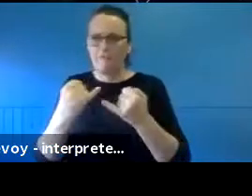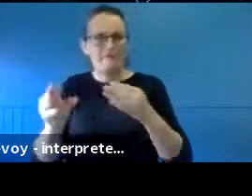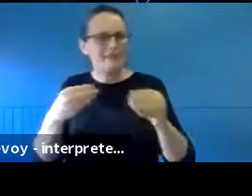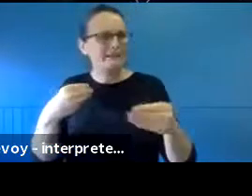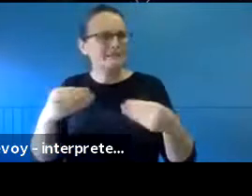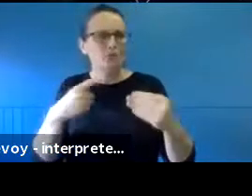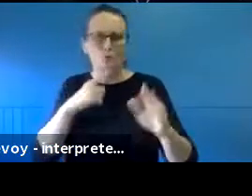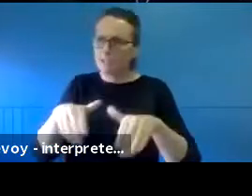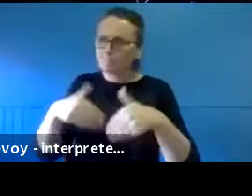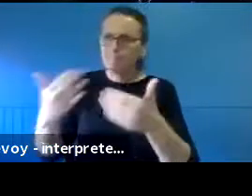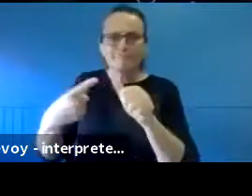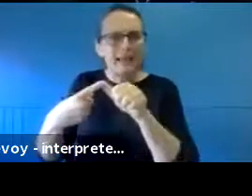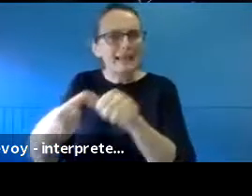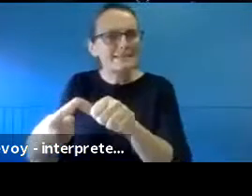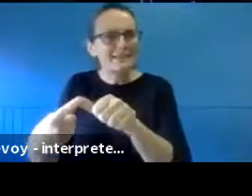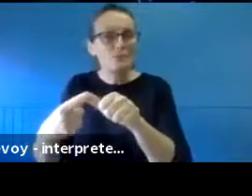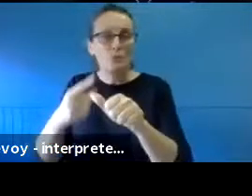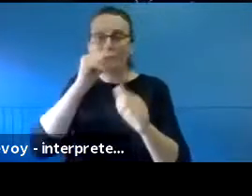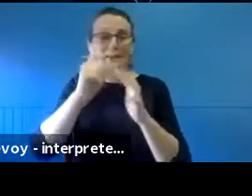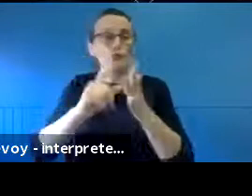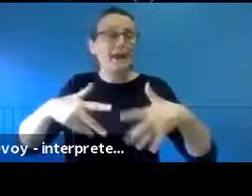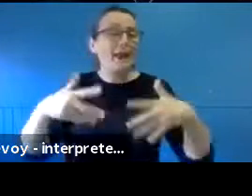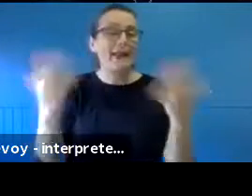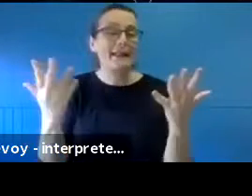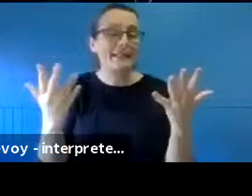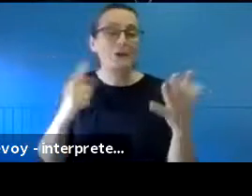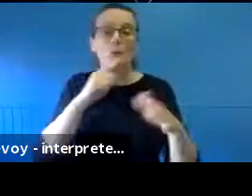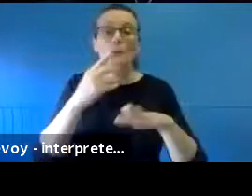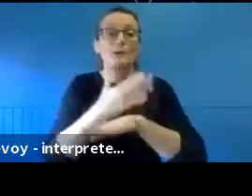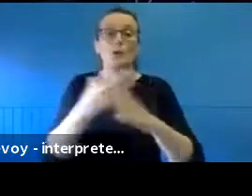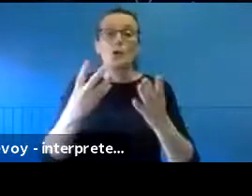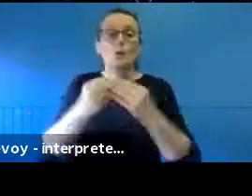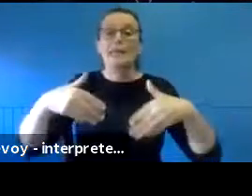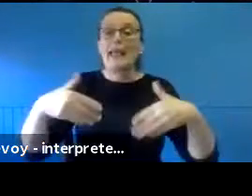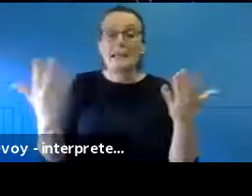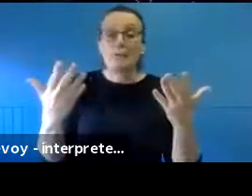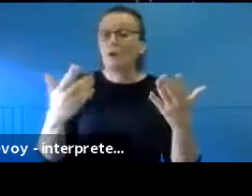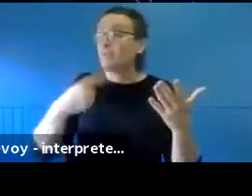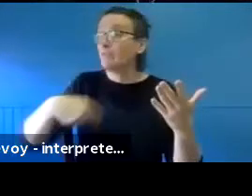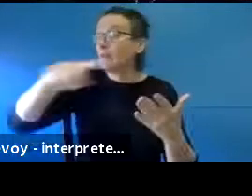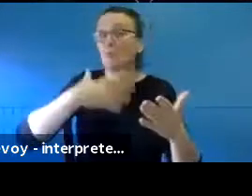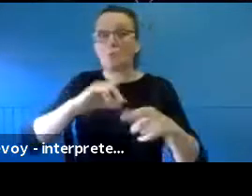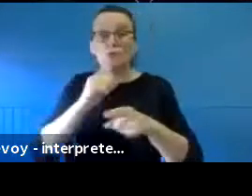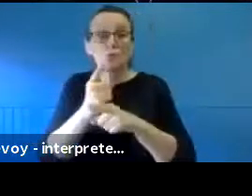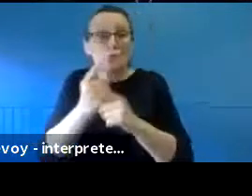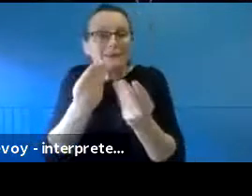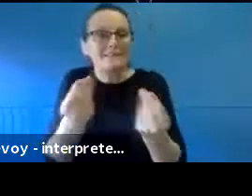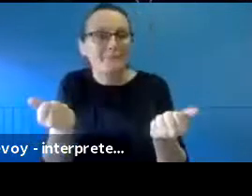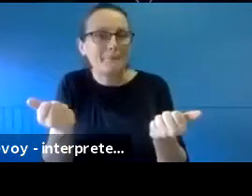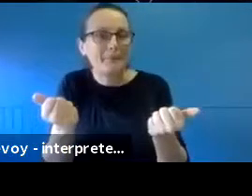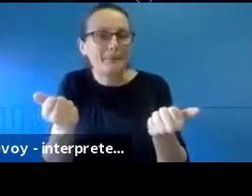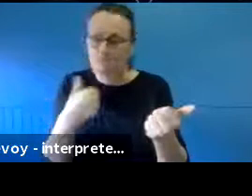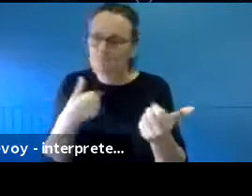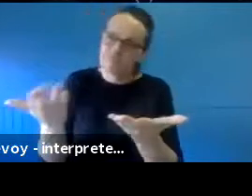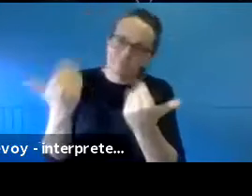respond to that. We could basically do anything and work with anybody who had a conversation that they wanted to talk about.